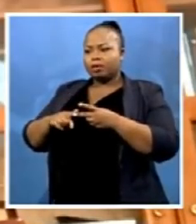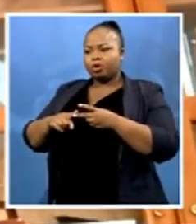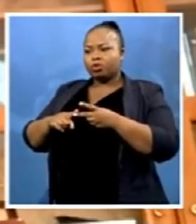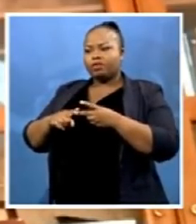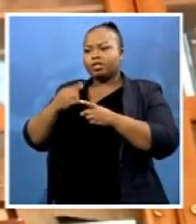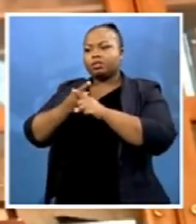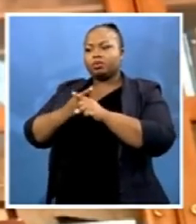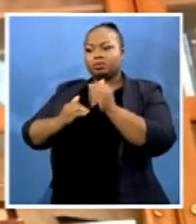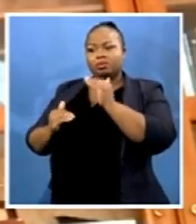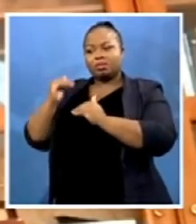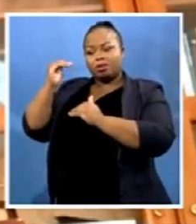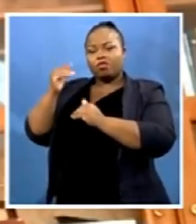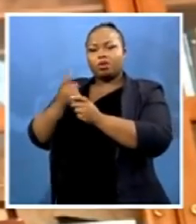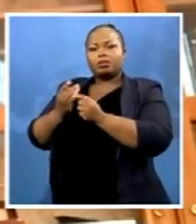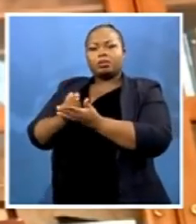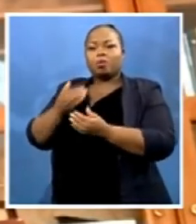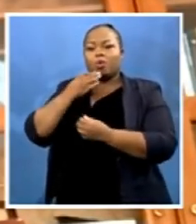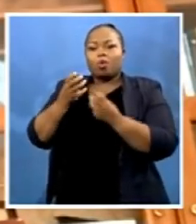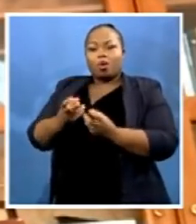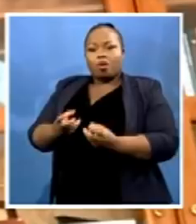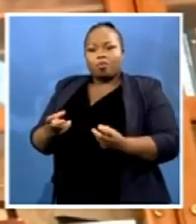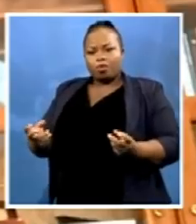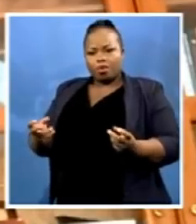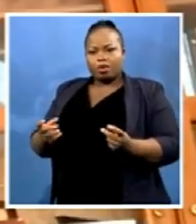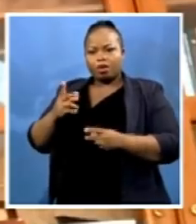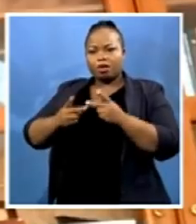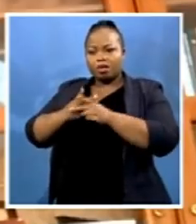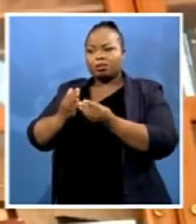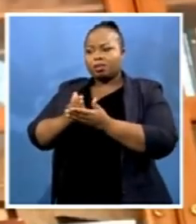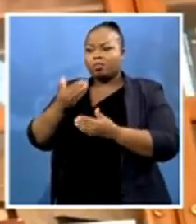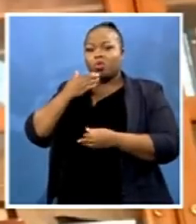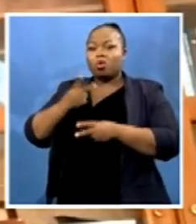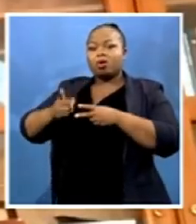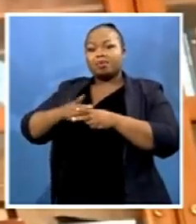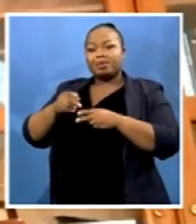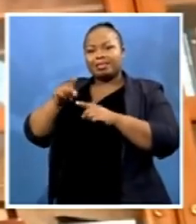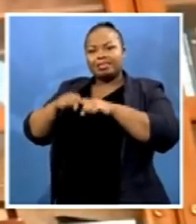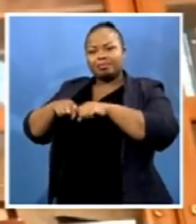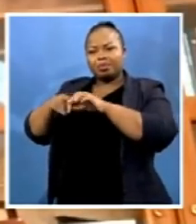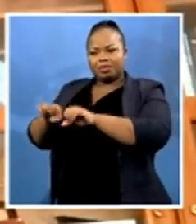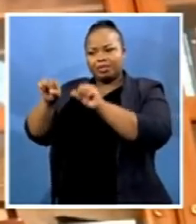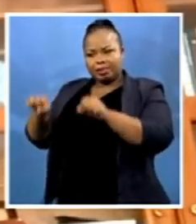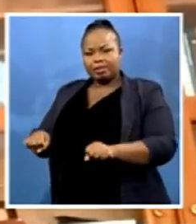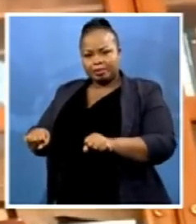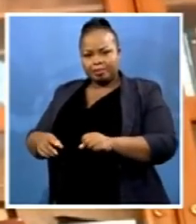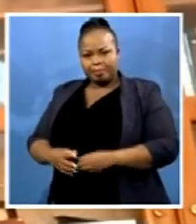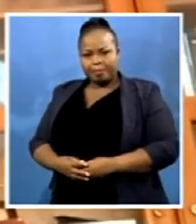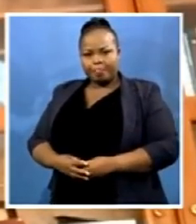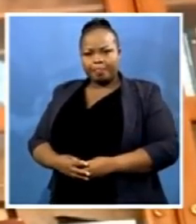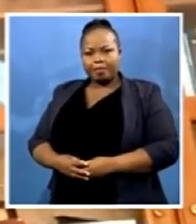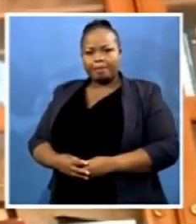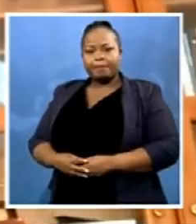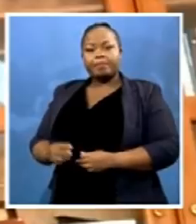of preparedness of the system. Anywhere where there's such a situation, we will